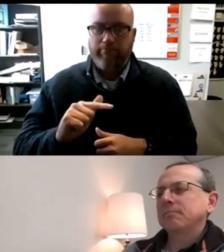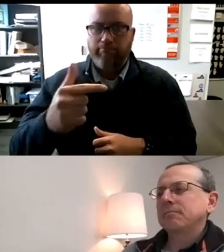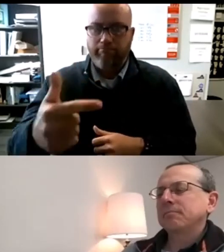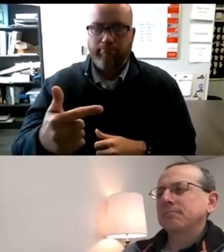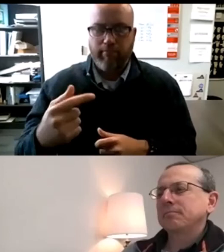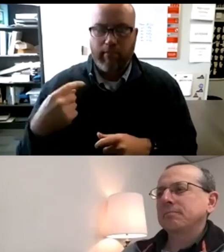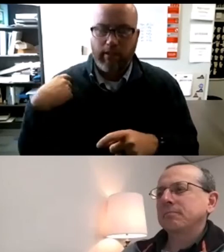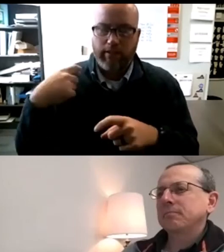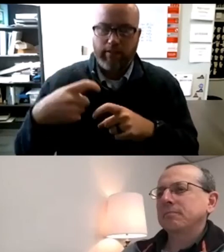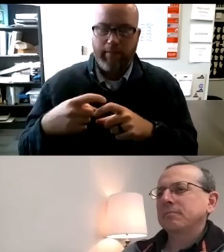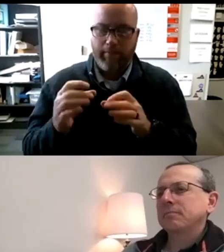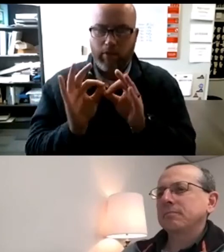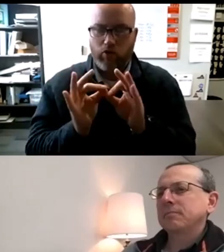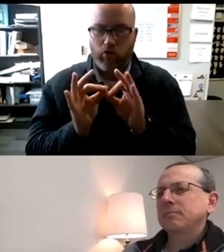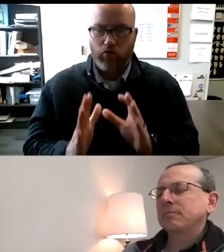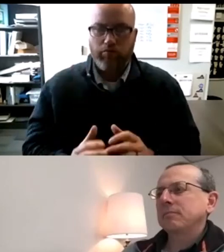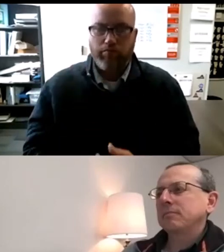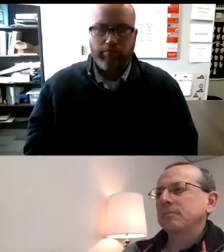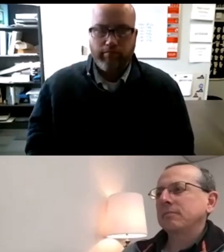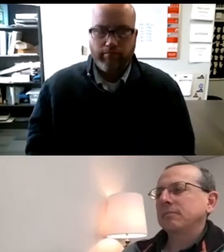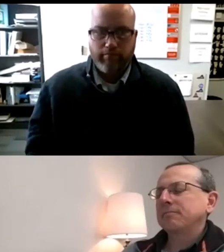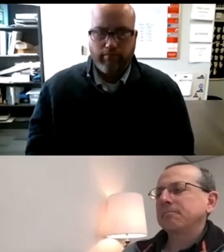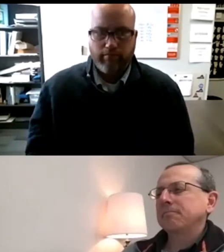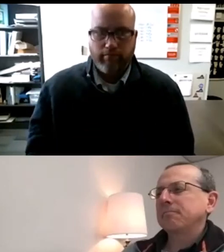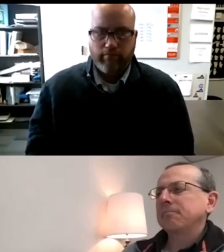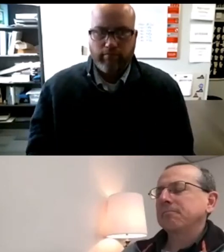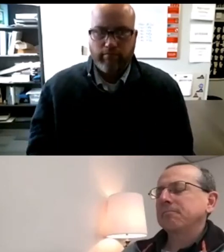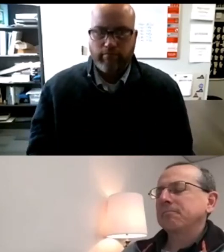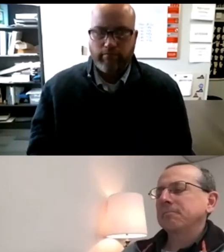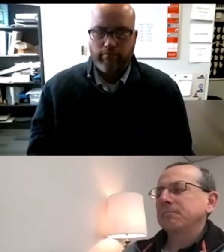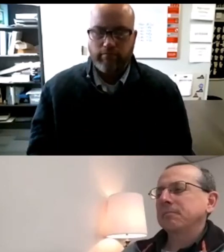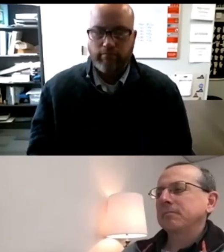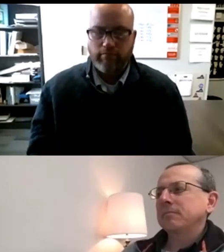Yo y el Consejo de la Ciudad quedamos dedicados a